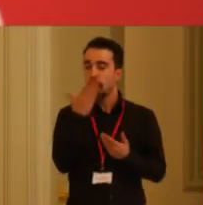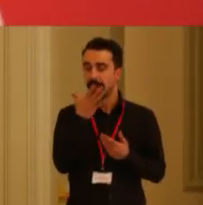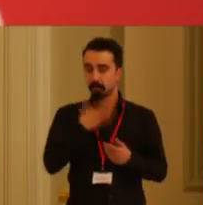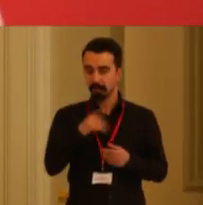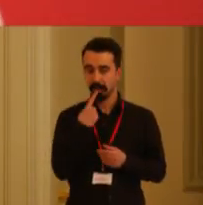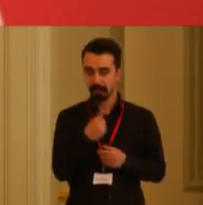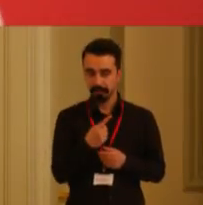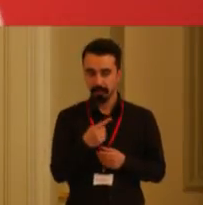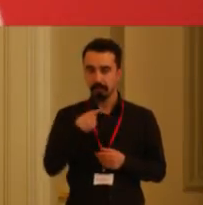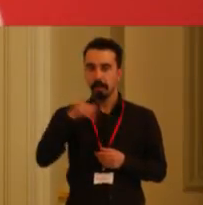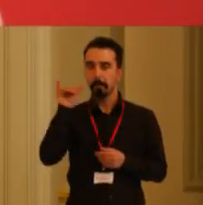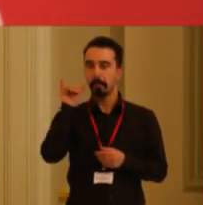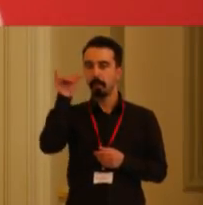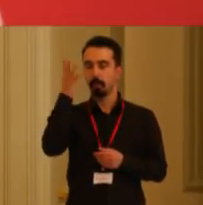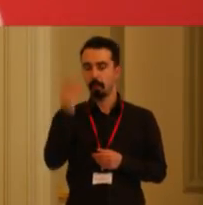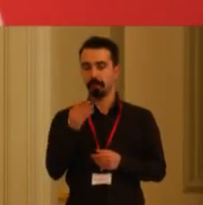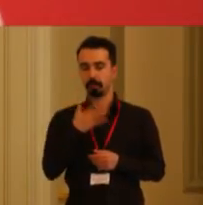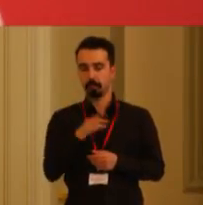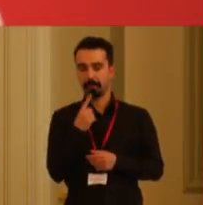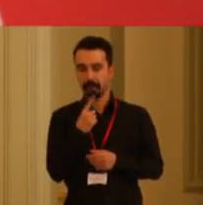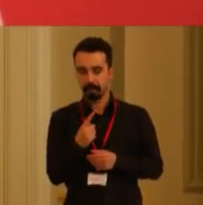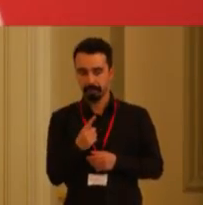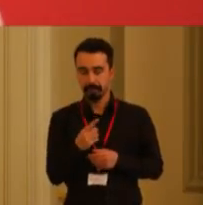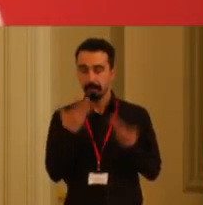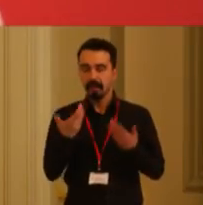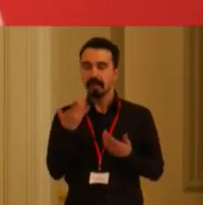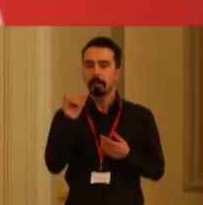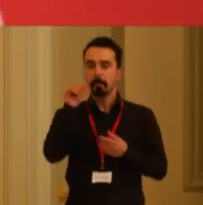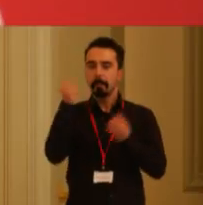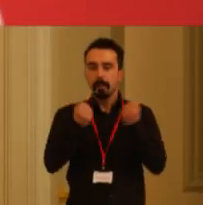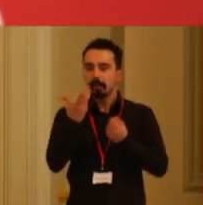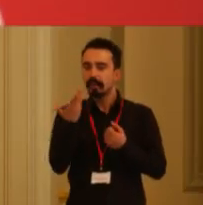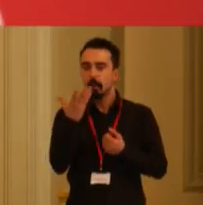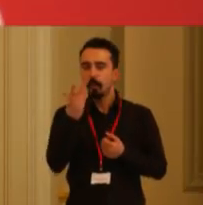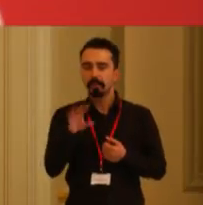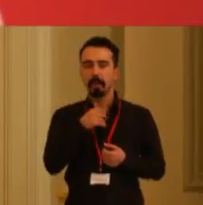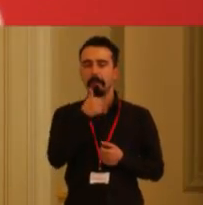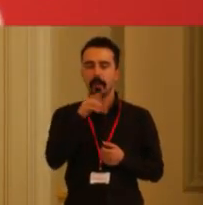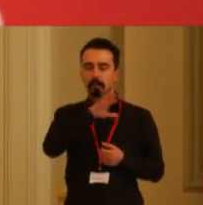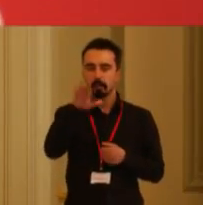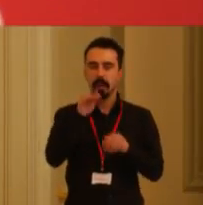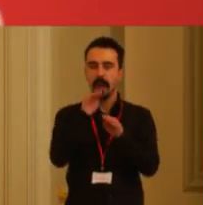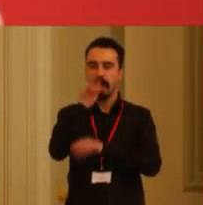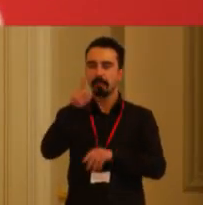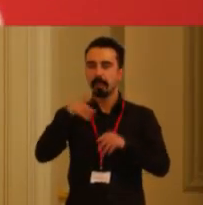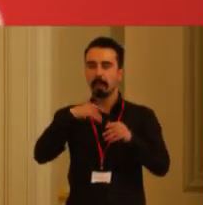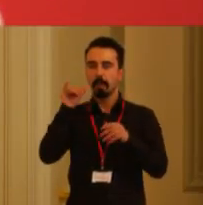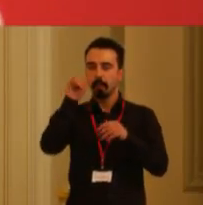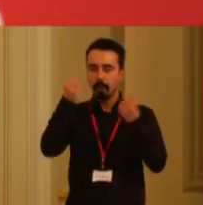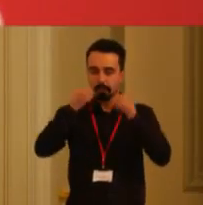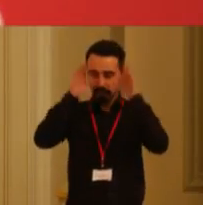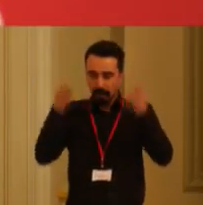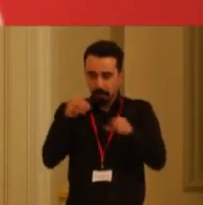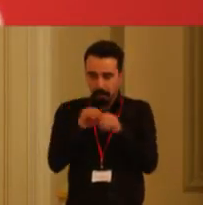Who are you studying this department for? I asked, and he said, I always wanted to be a pilot, but I'm studying for my